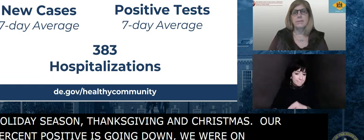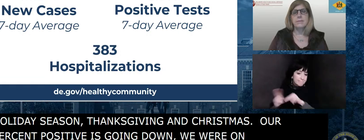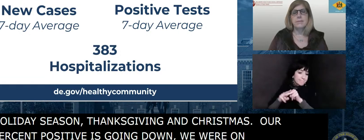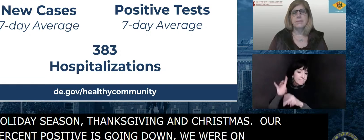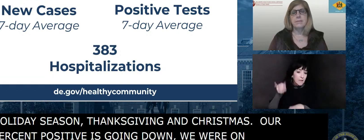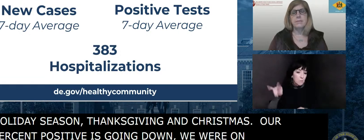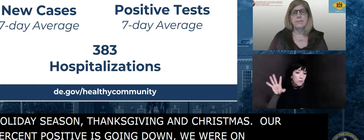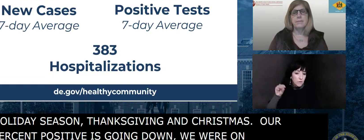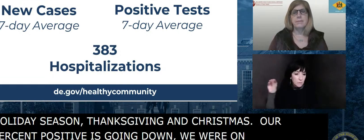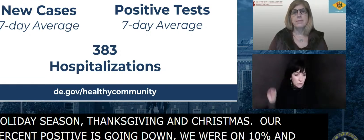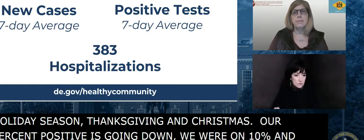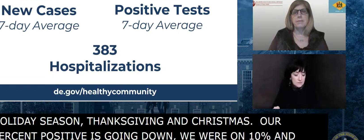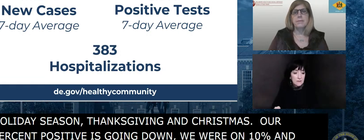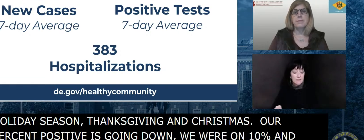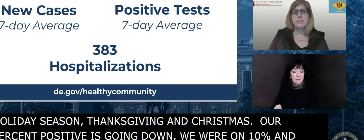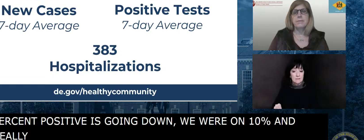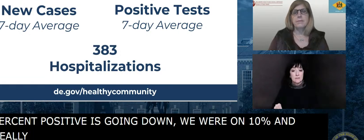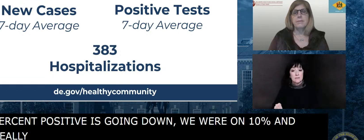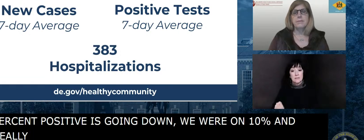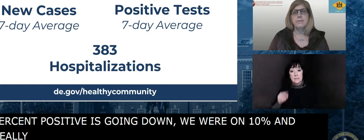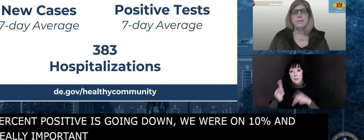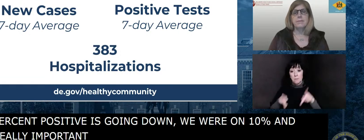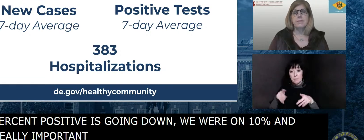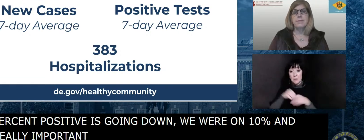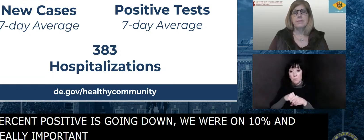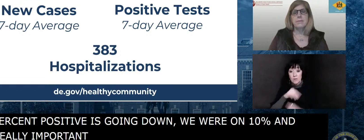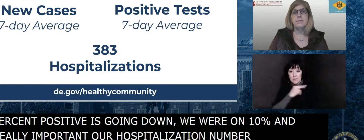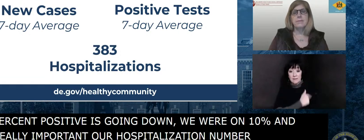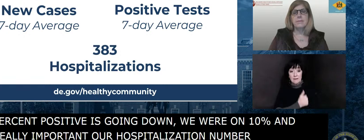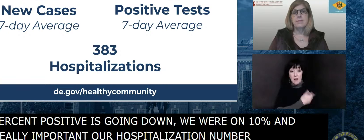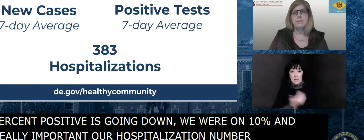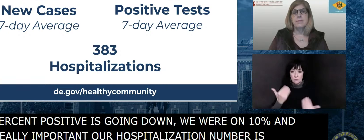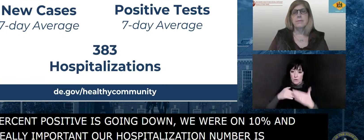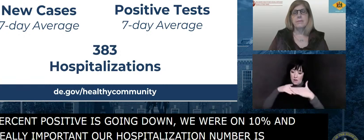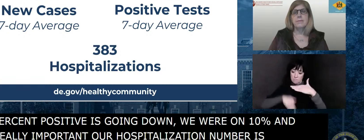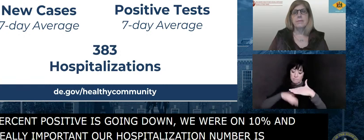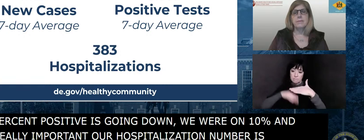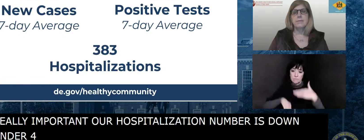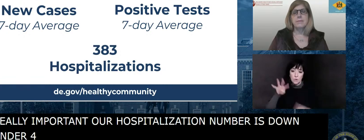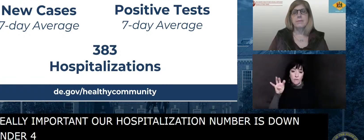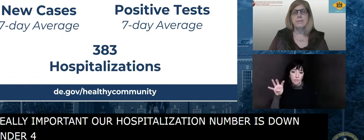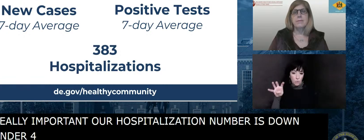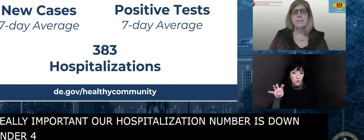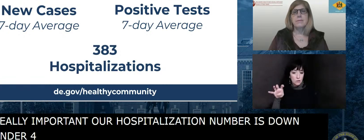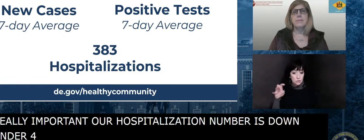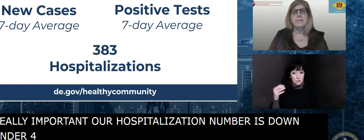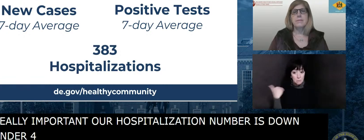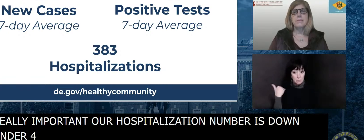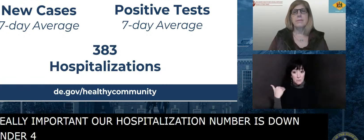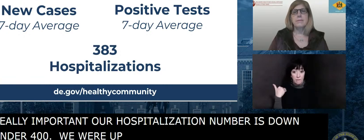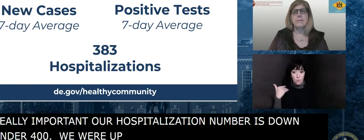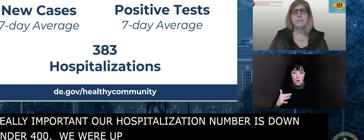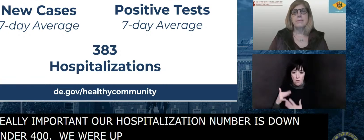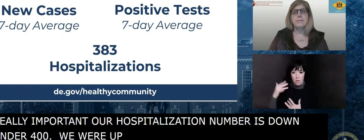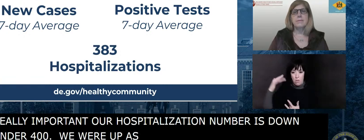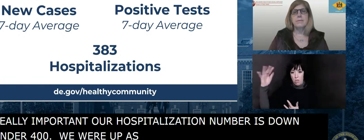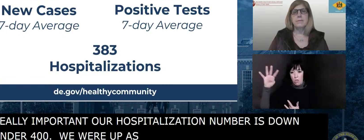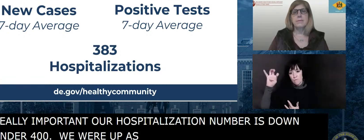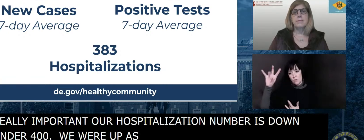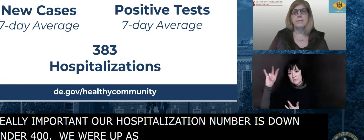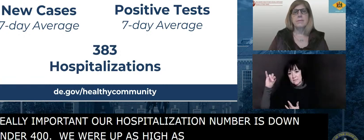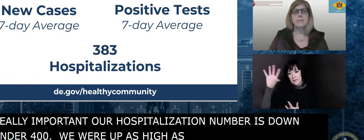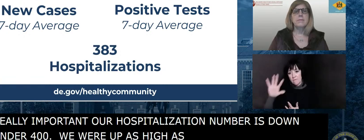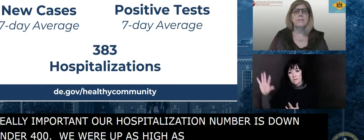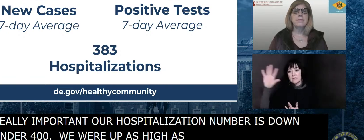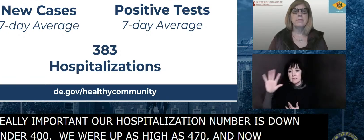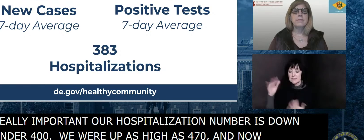our hospitalization number is down under 400. We were up as high as 470, and now we're at 383.